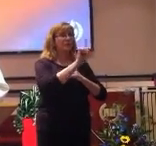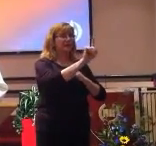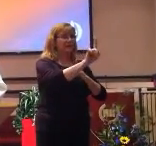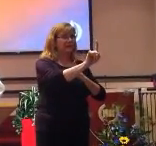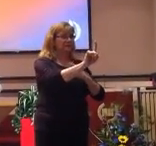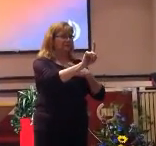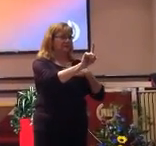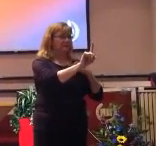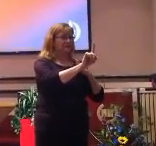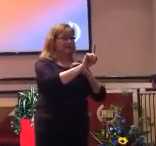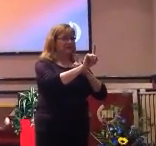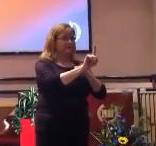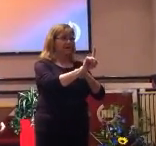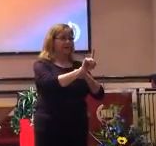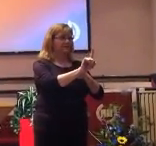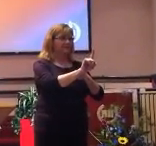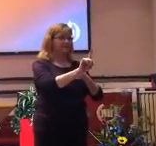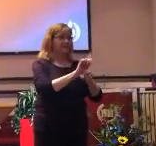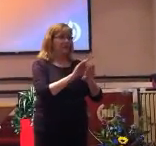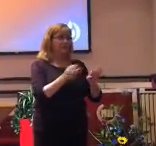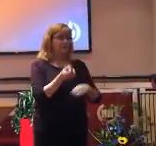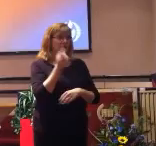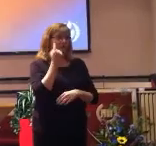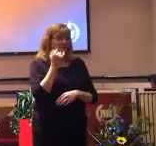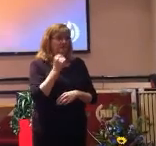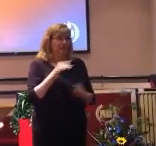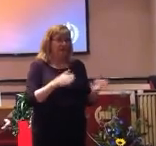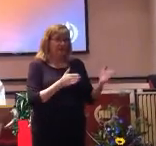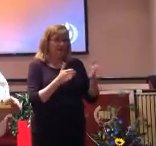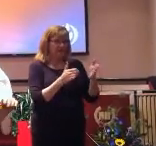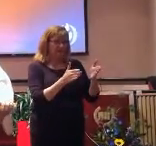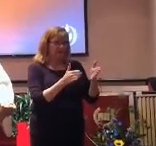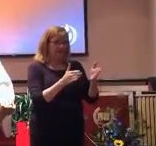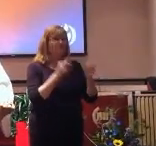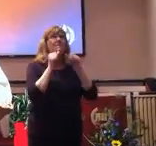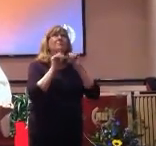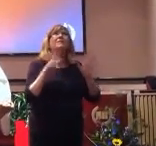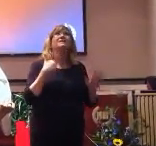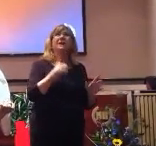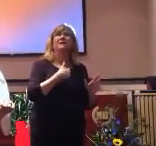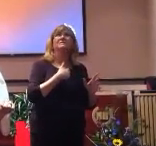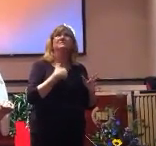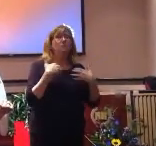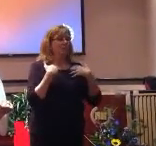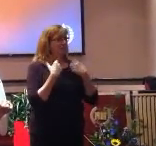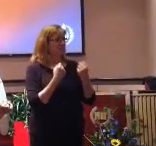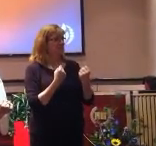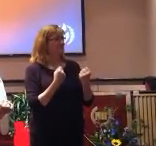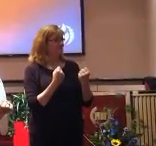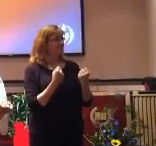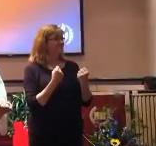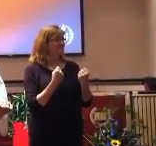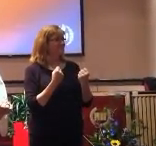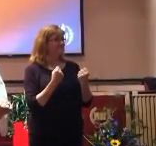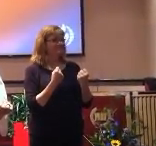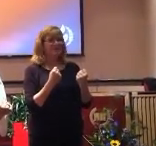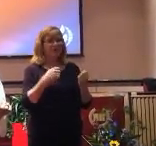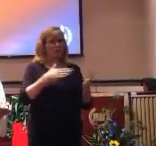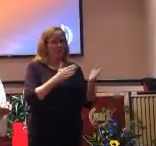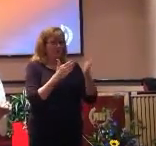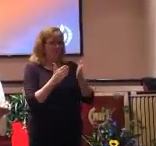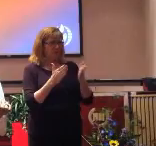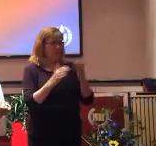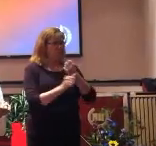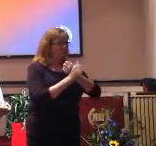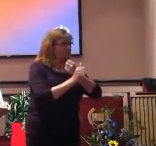not like or understand. Bless us with courage where the way is fraught with dread